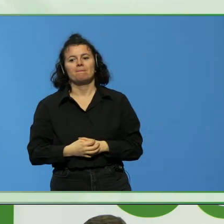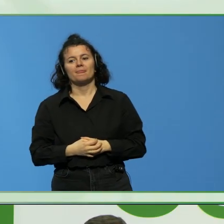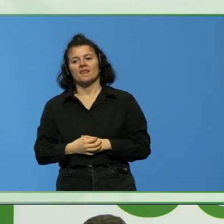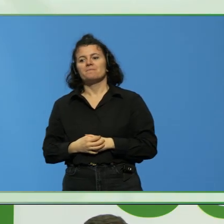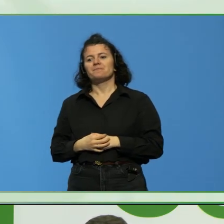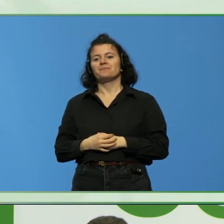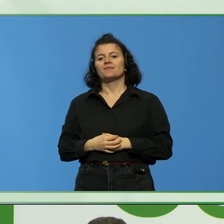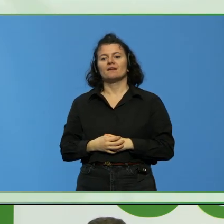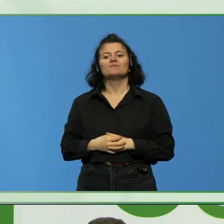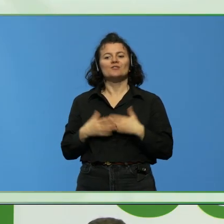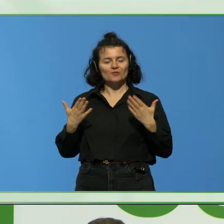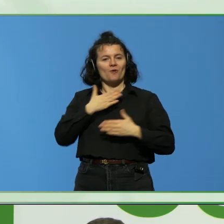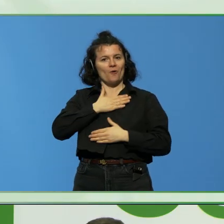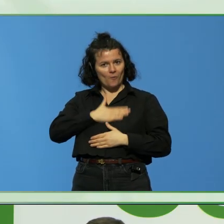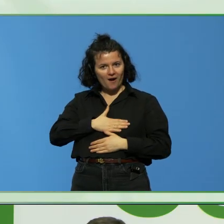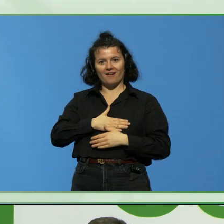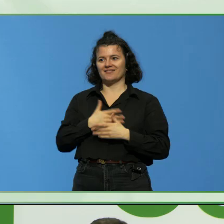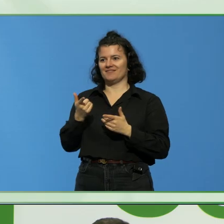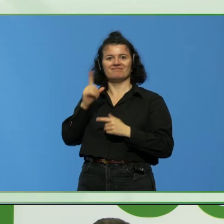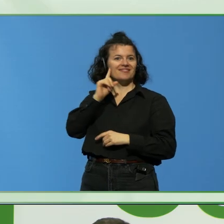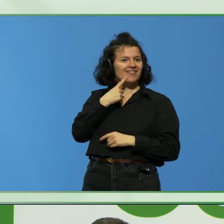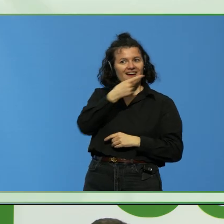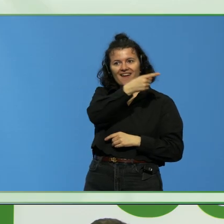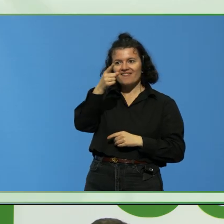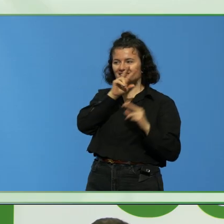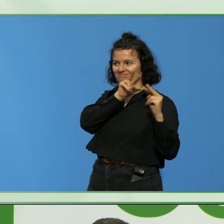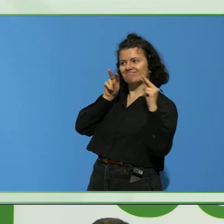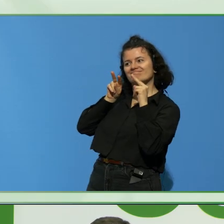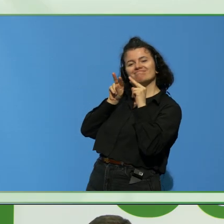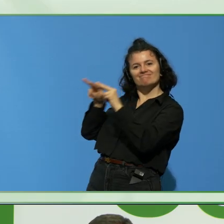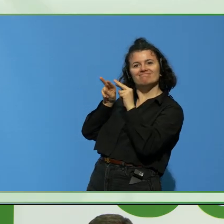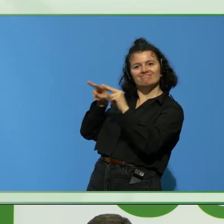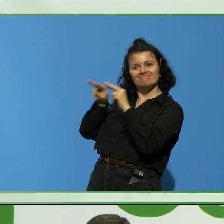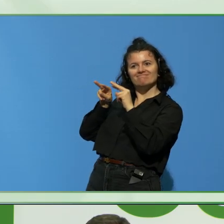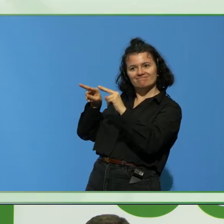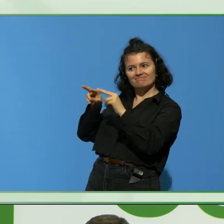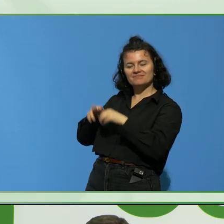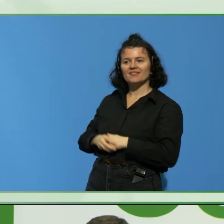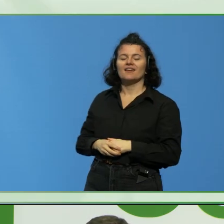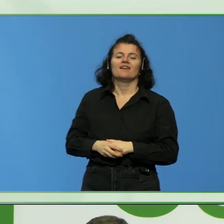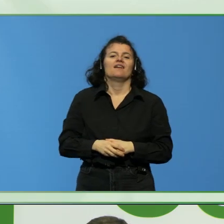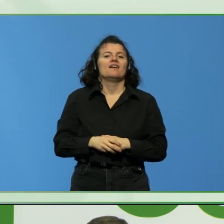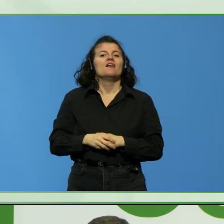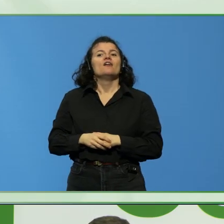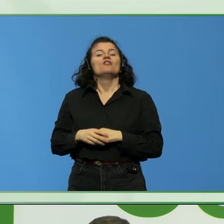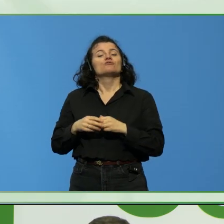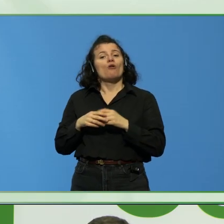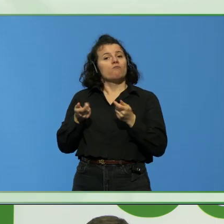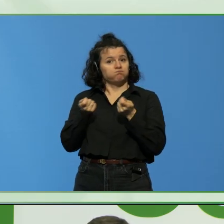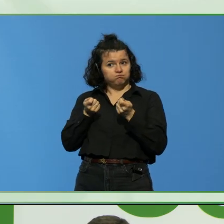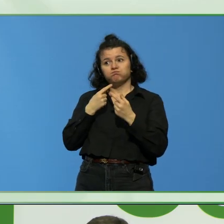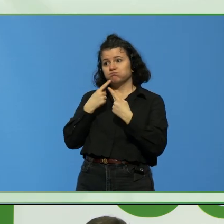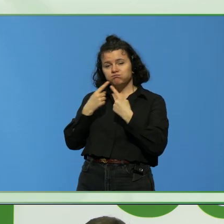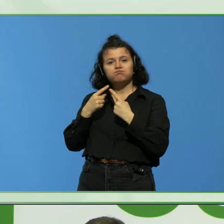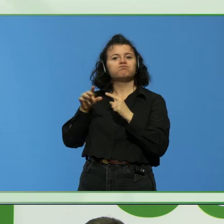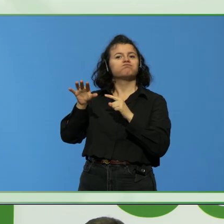their deaf community. Our first context, we see that many stations